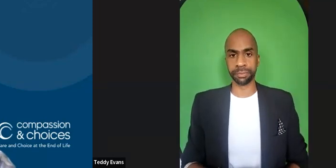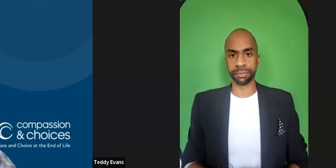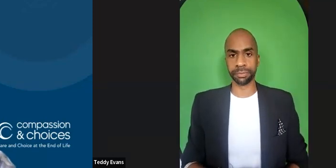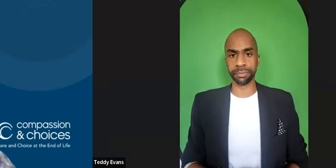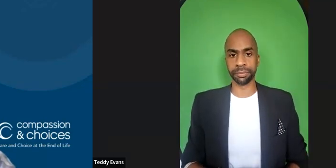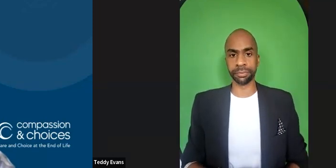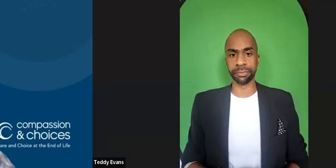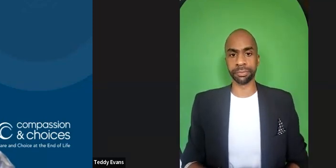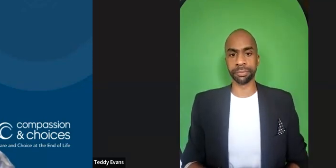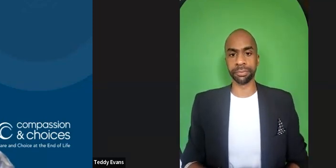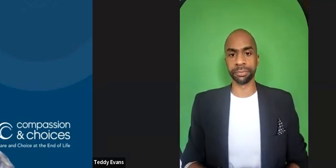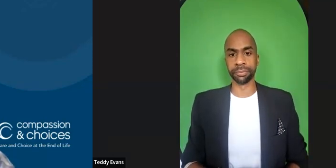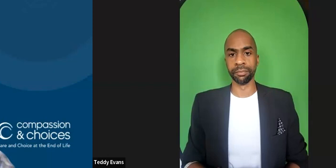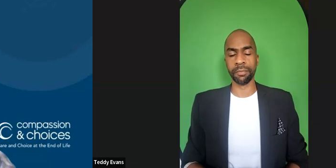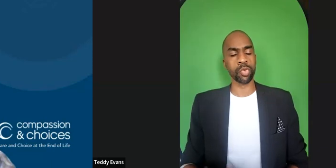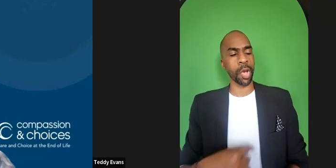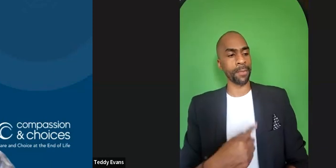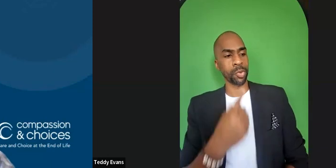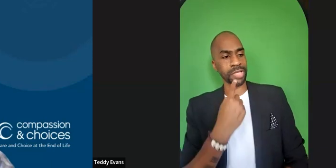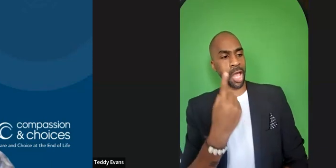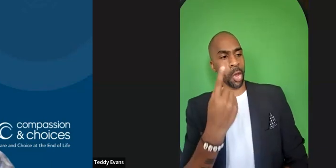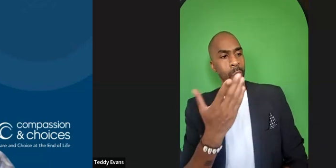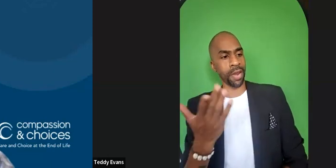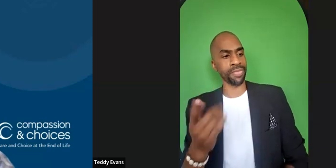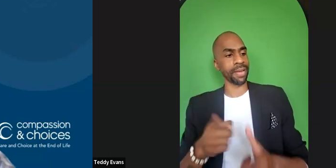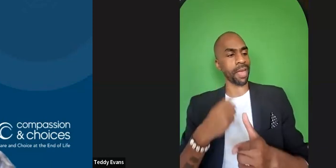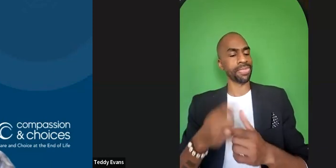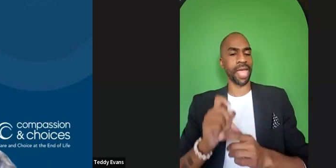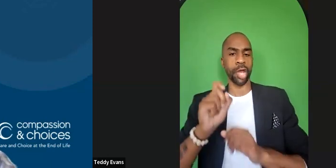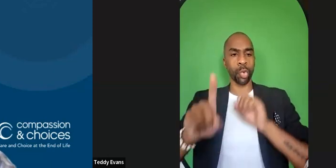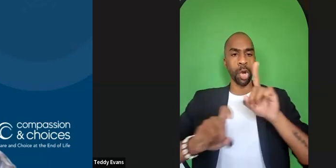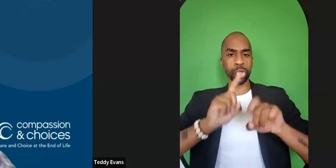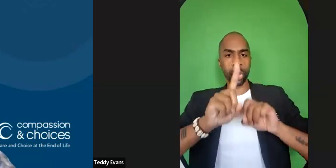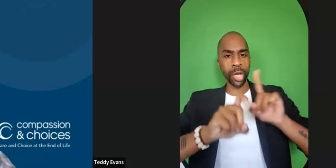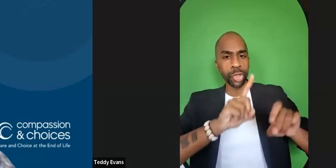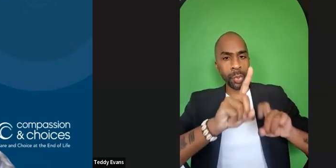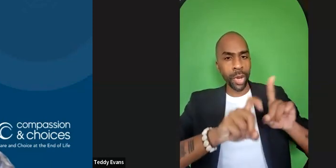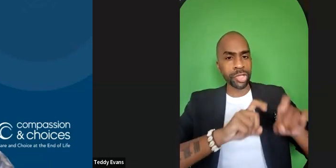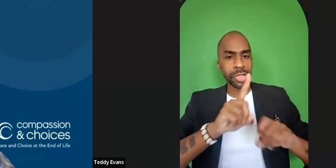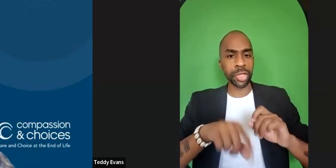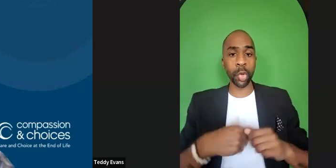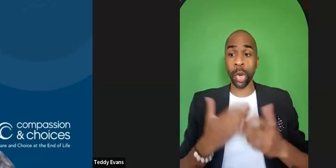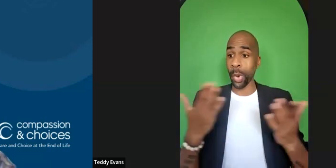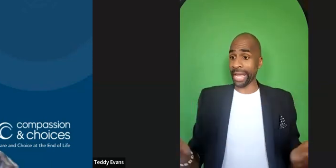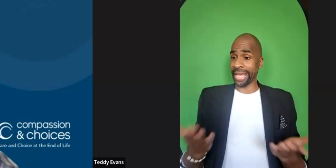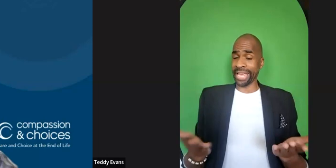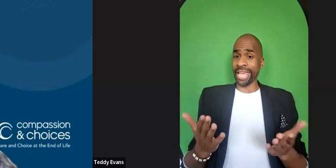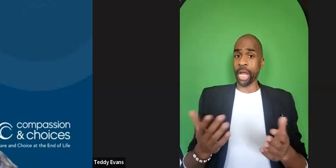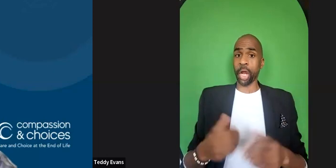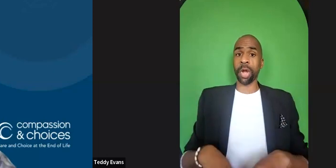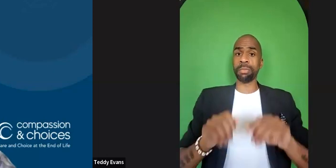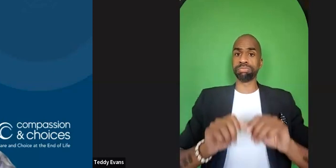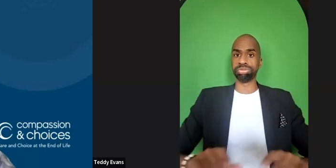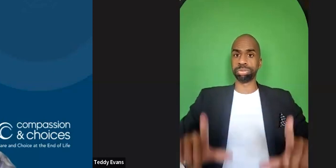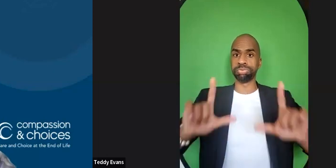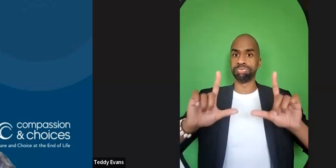Right, and I'm gonna just say one thing and I'll let Mitz start asking the questions, but as we are doing here virtual meetings, in